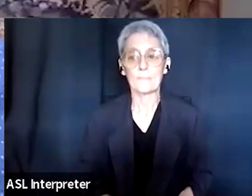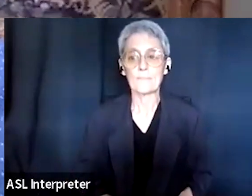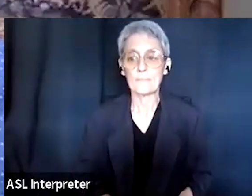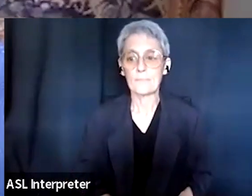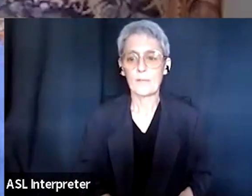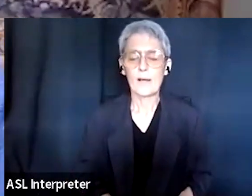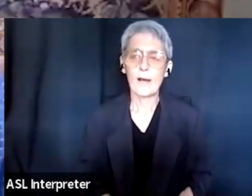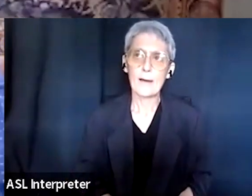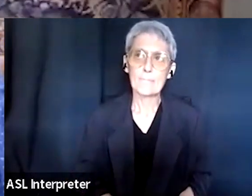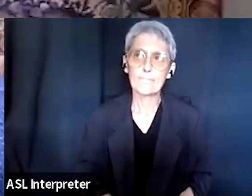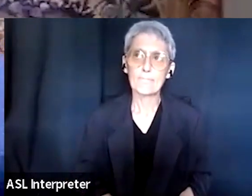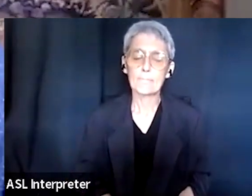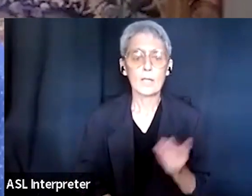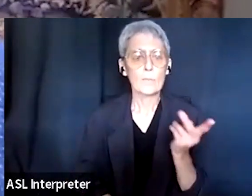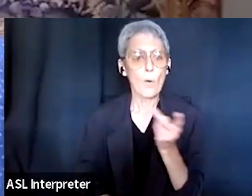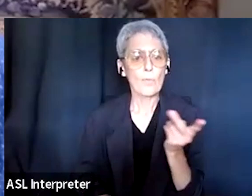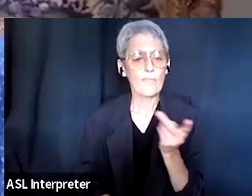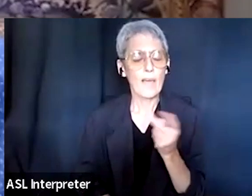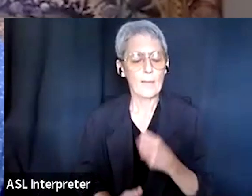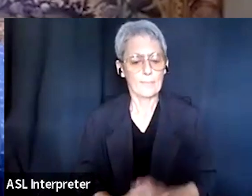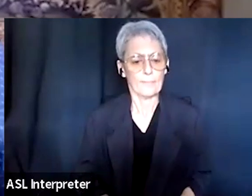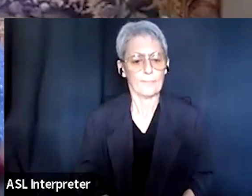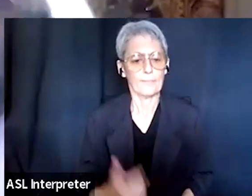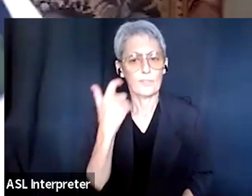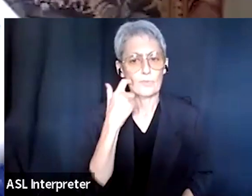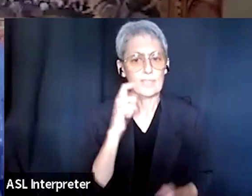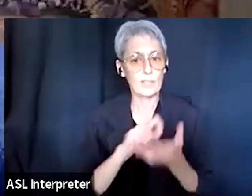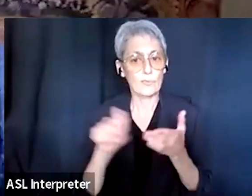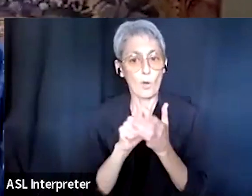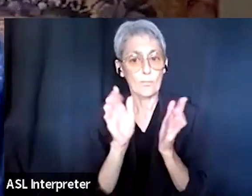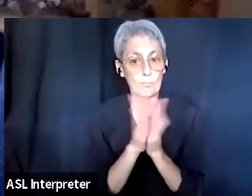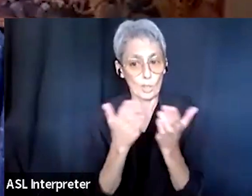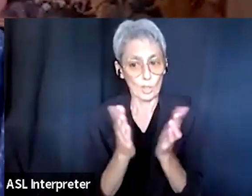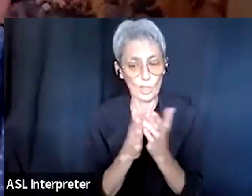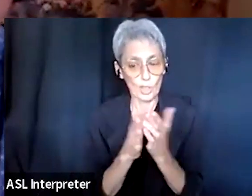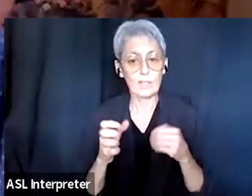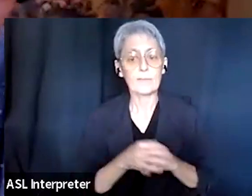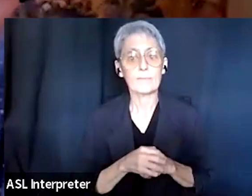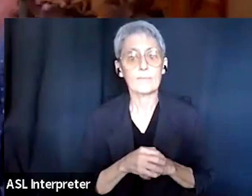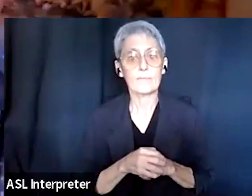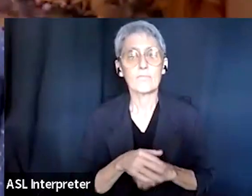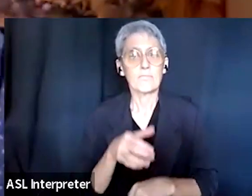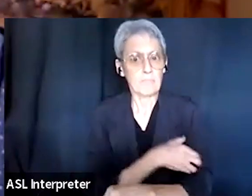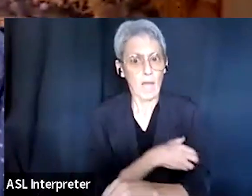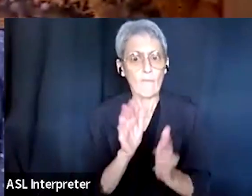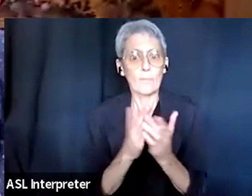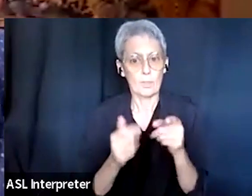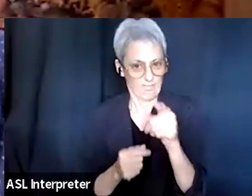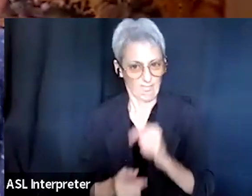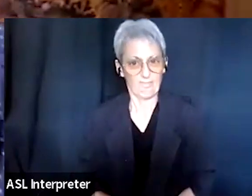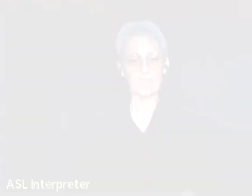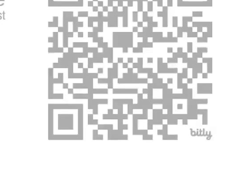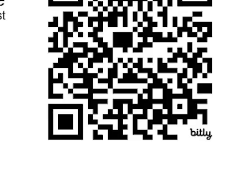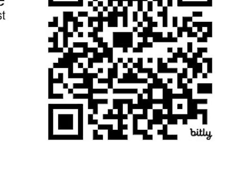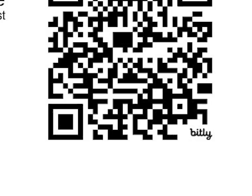Both of them have recently authored a book, really powerful book. I have it right here. We'll give you an opportunity